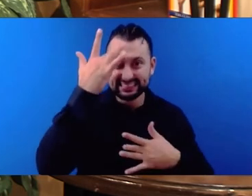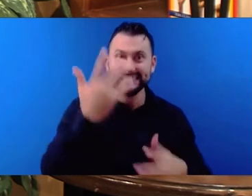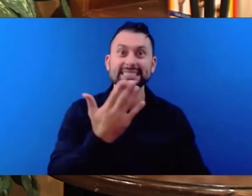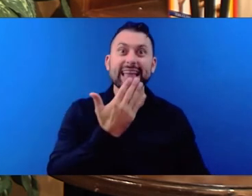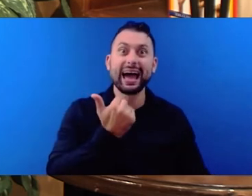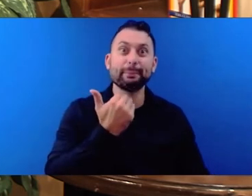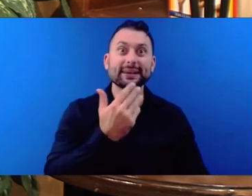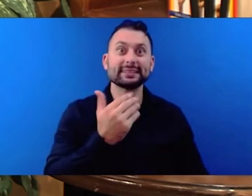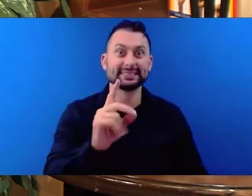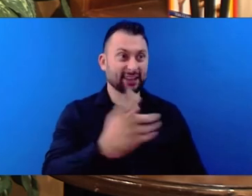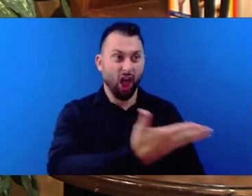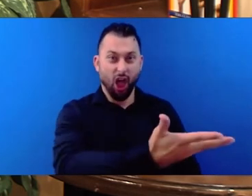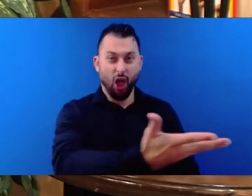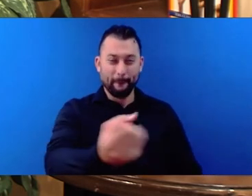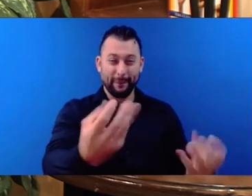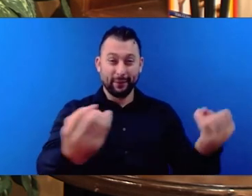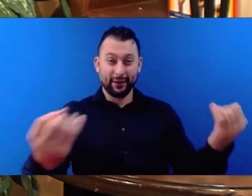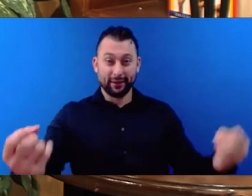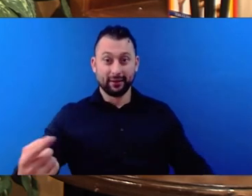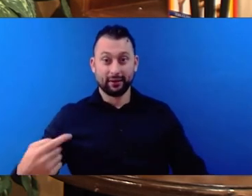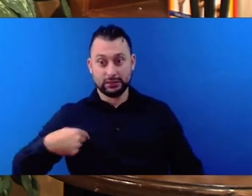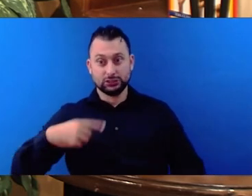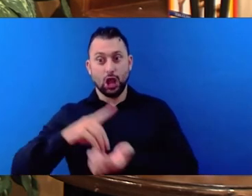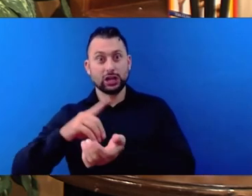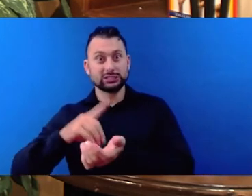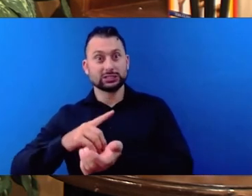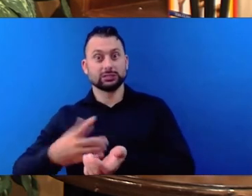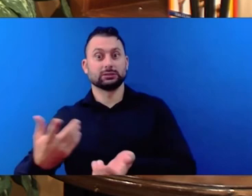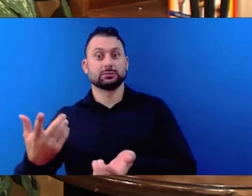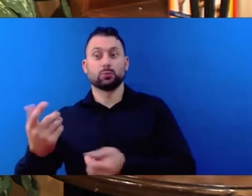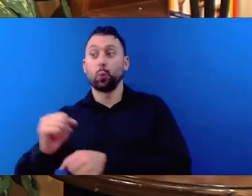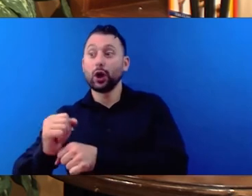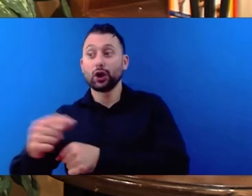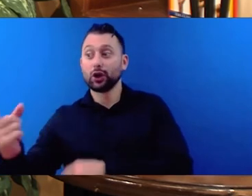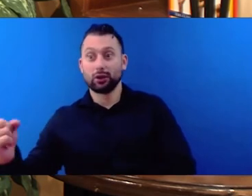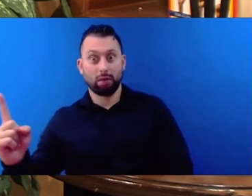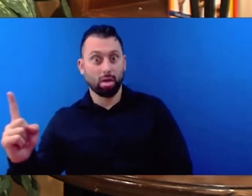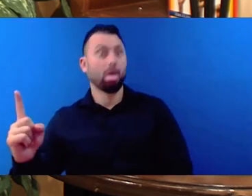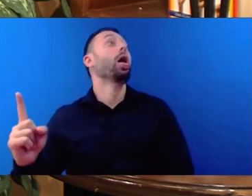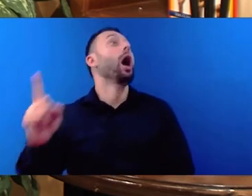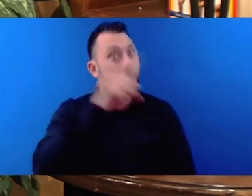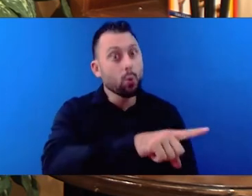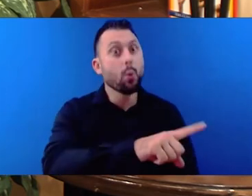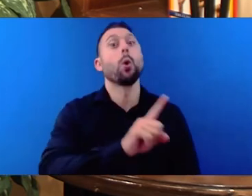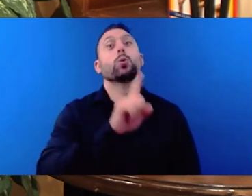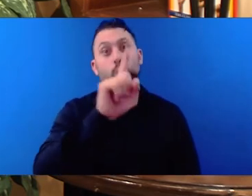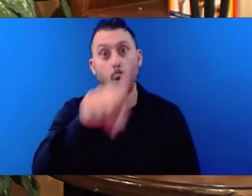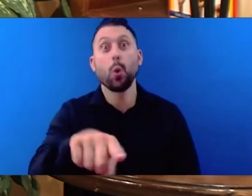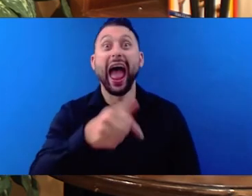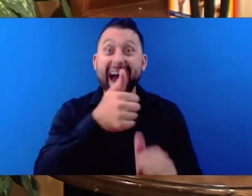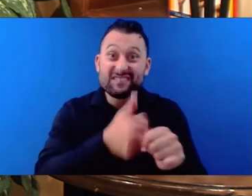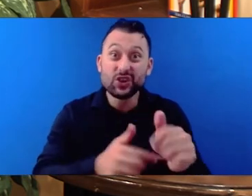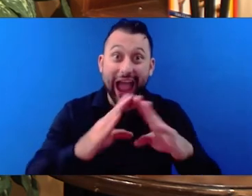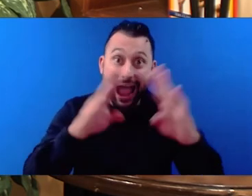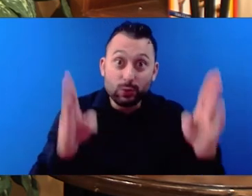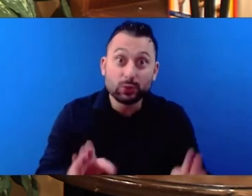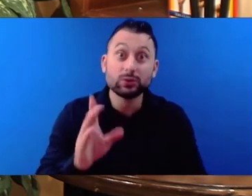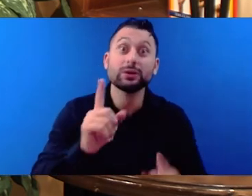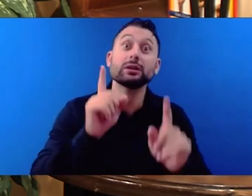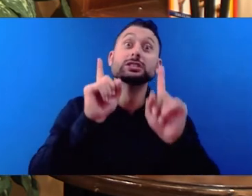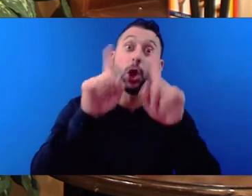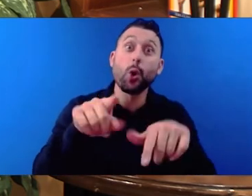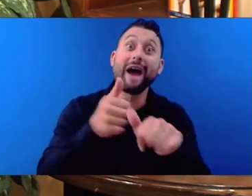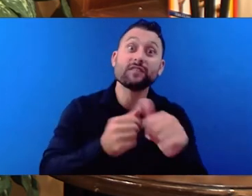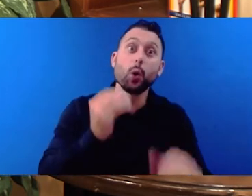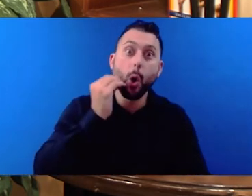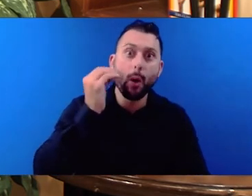issues or they have limited mobility themselves. So that would be a good option for patients if there was somebody that could make it into